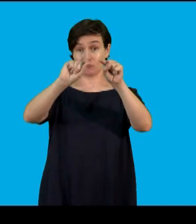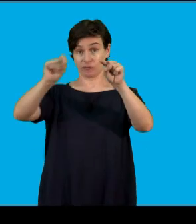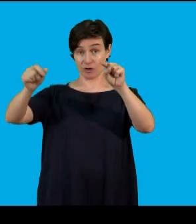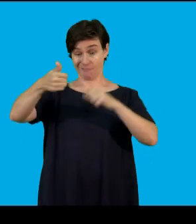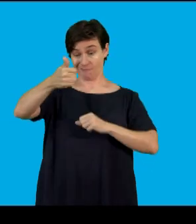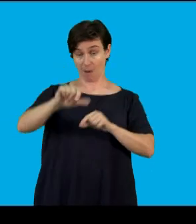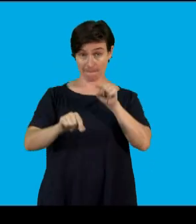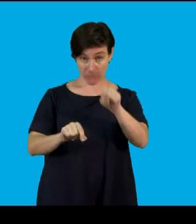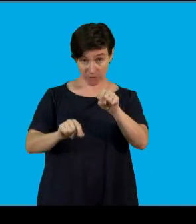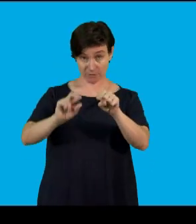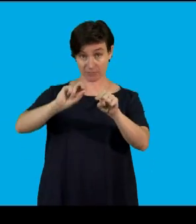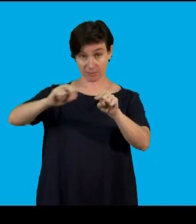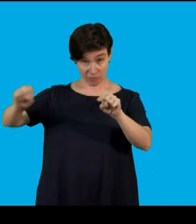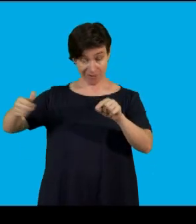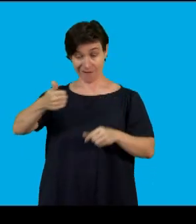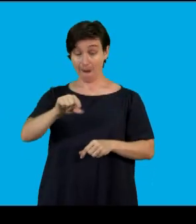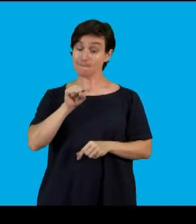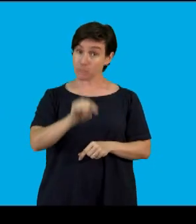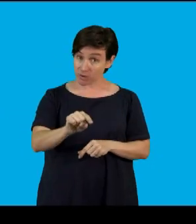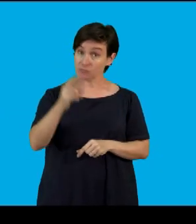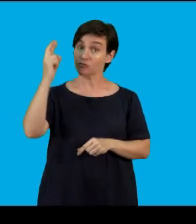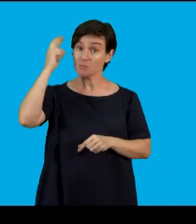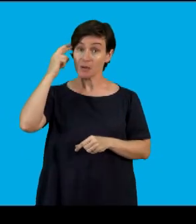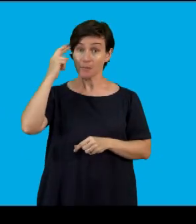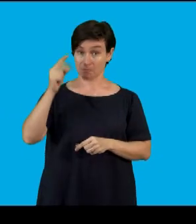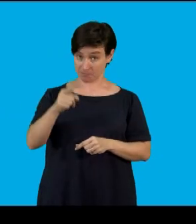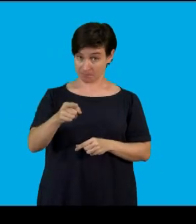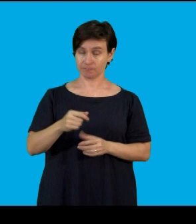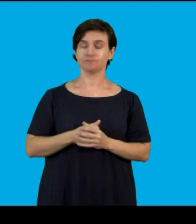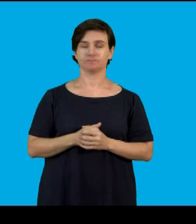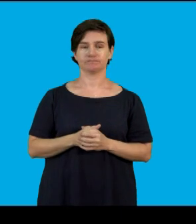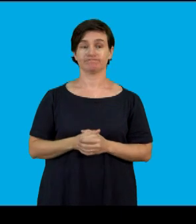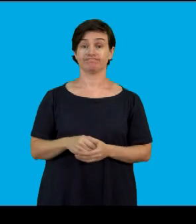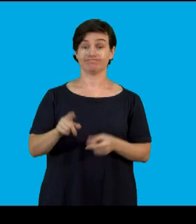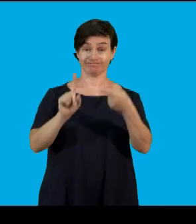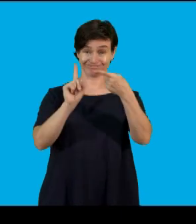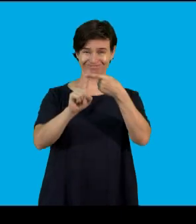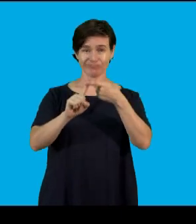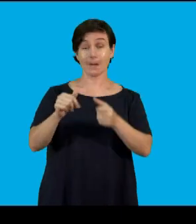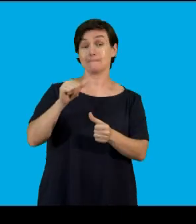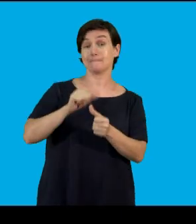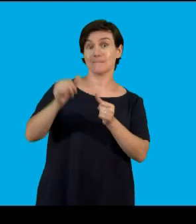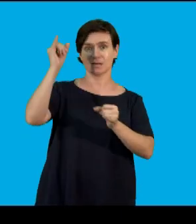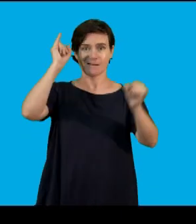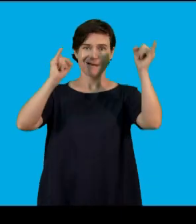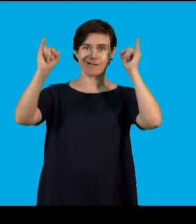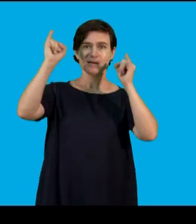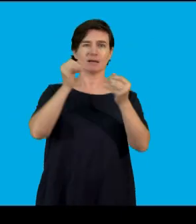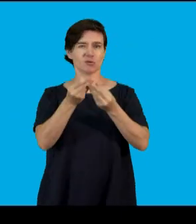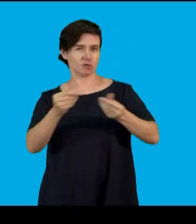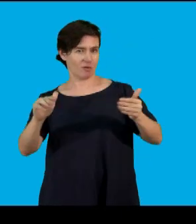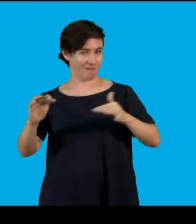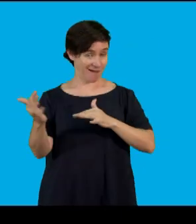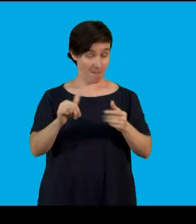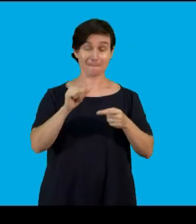Don't forget that. I will not stop emphasizing that. Point form. Right, better ideas or solutions are